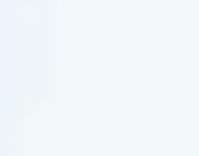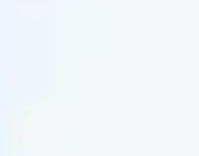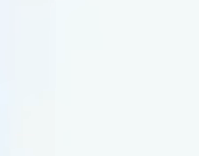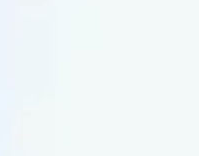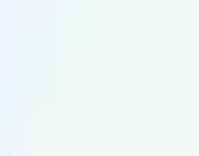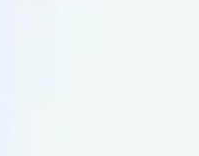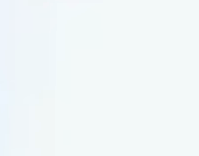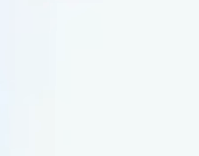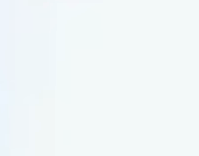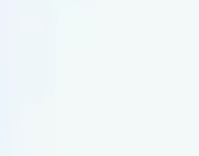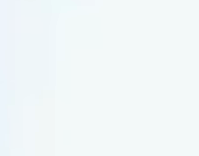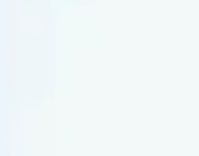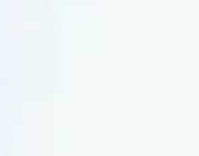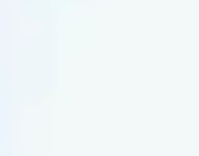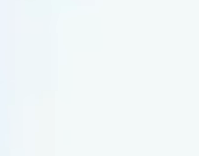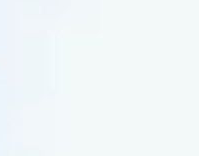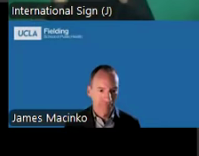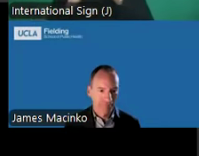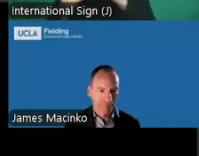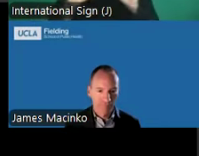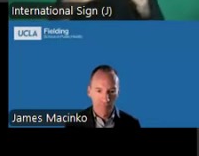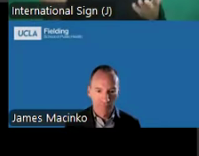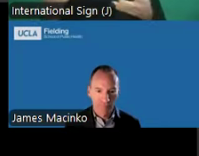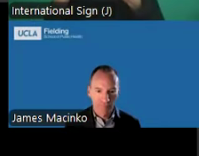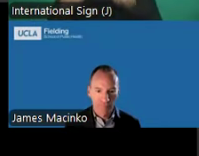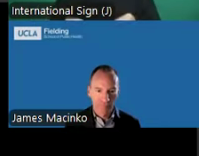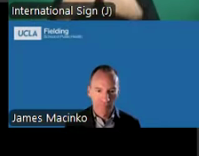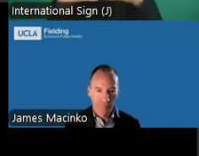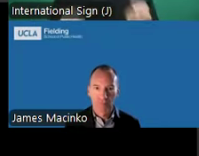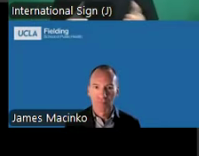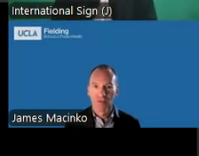sector. Please, James, go ahead.